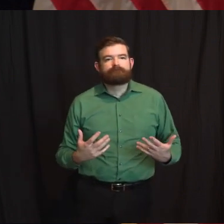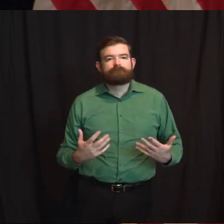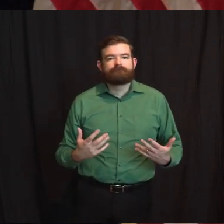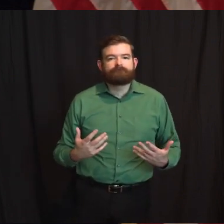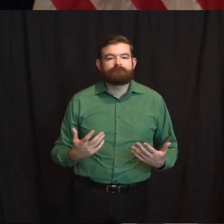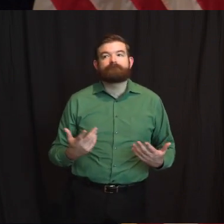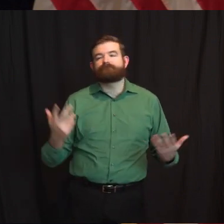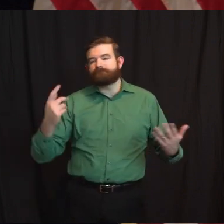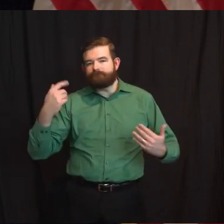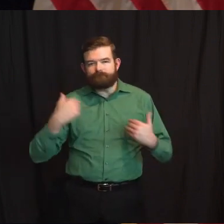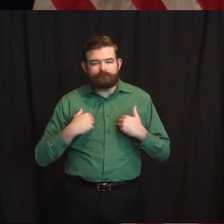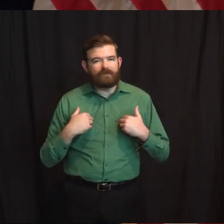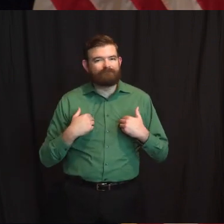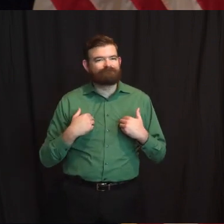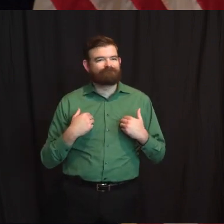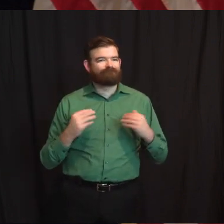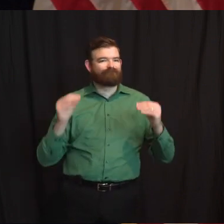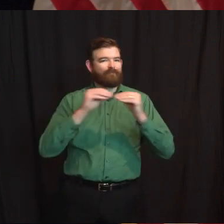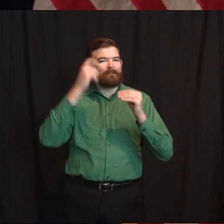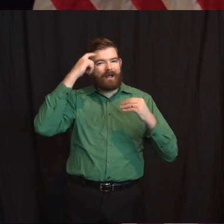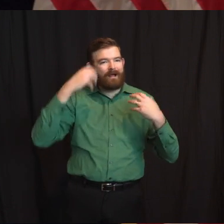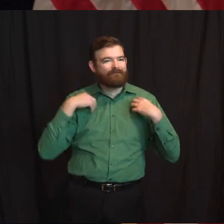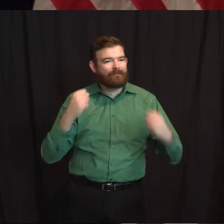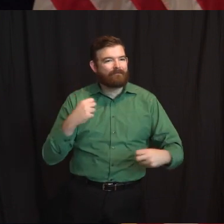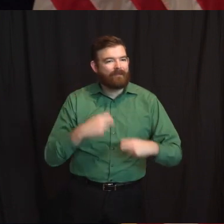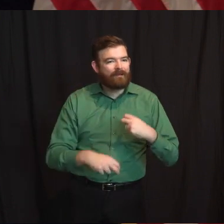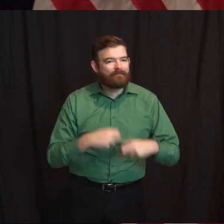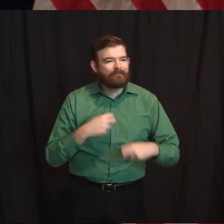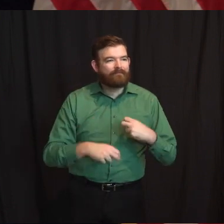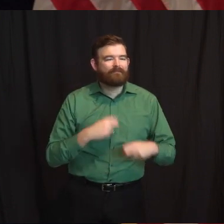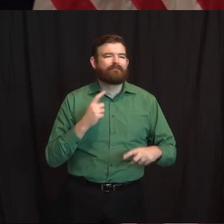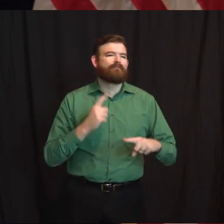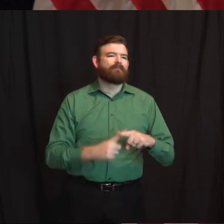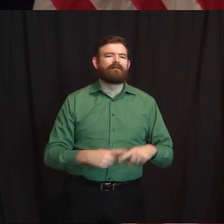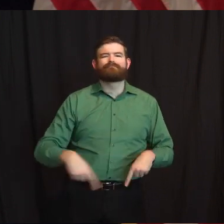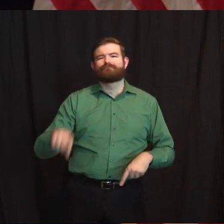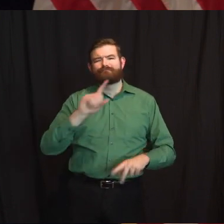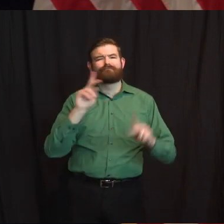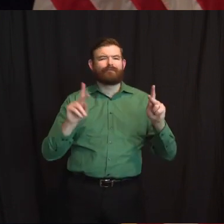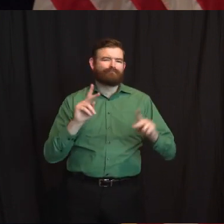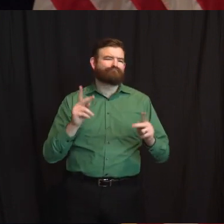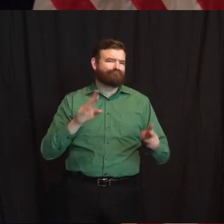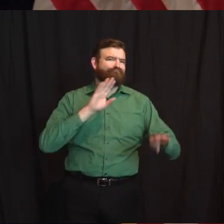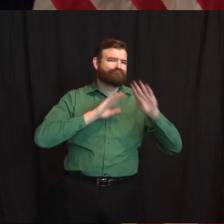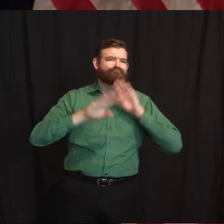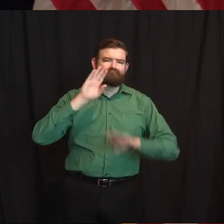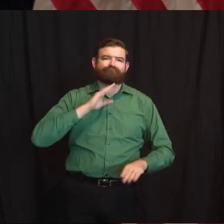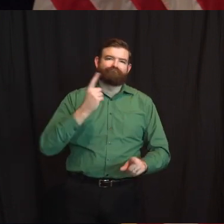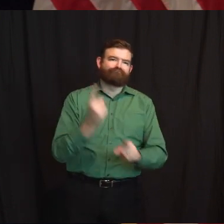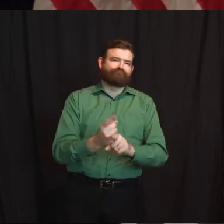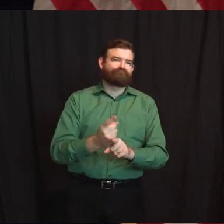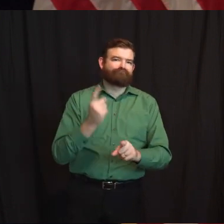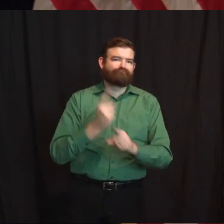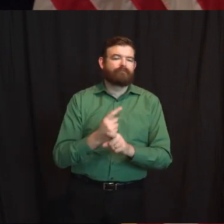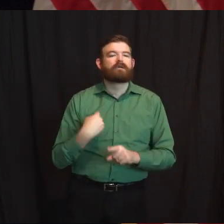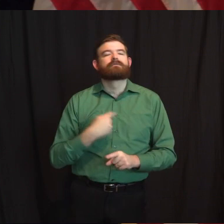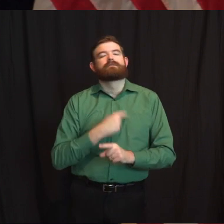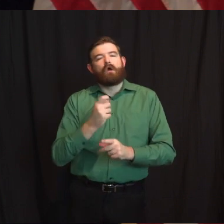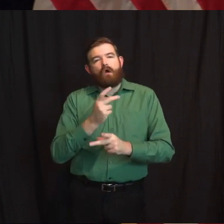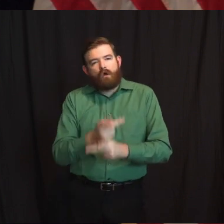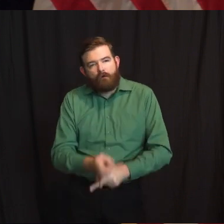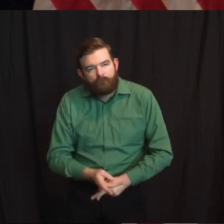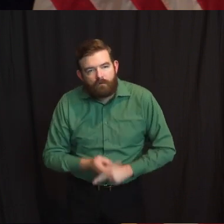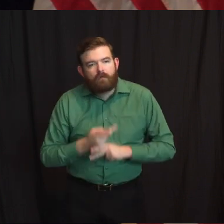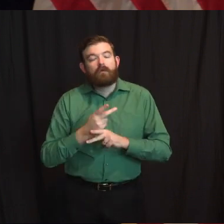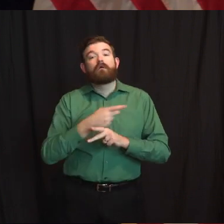just natural human nature. I'm dying to get out, and we just got to be very careful. I want to say to folks out there, just